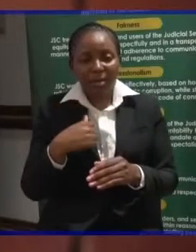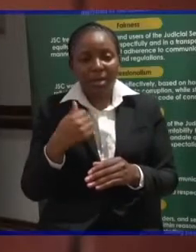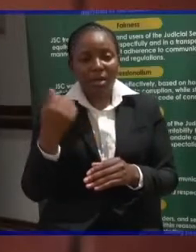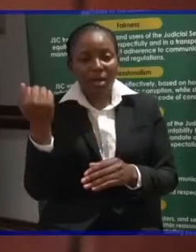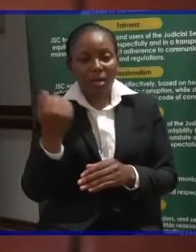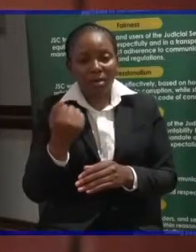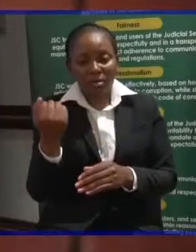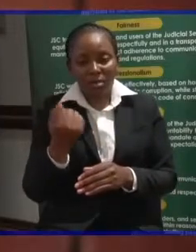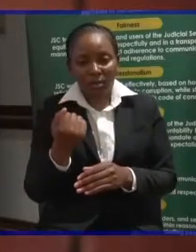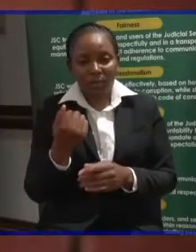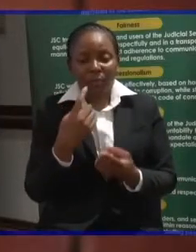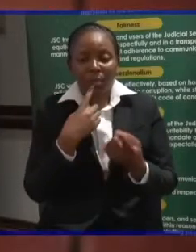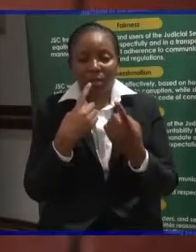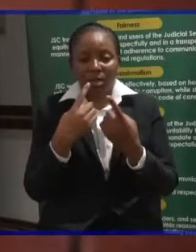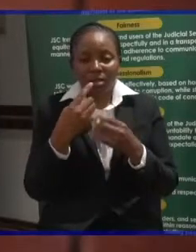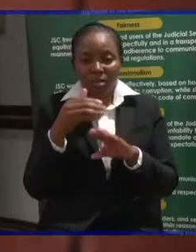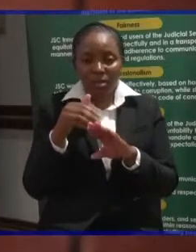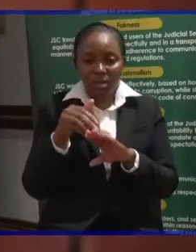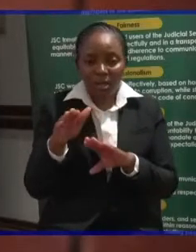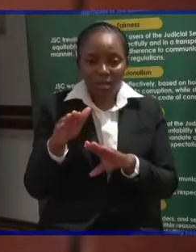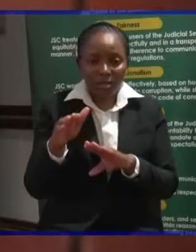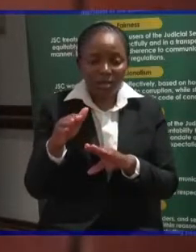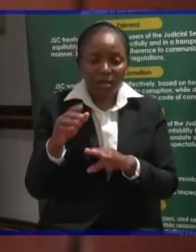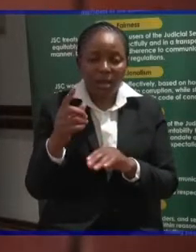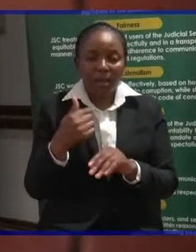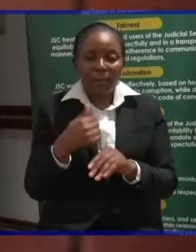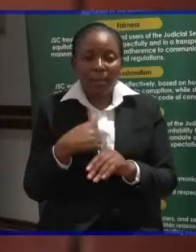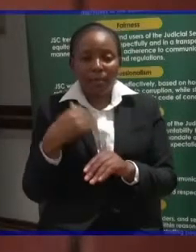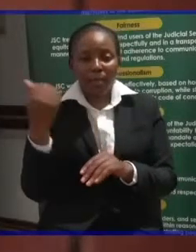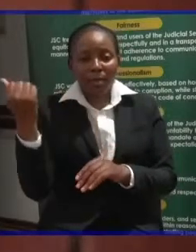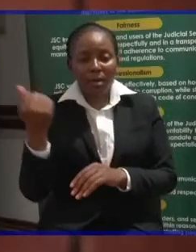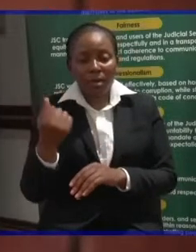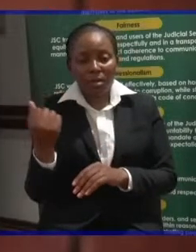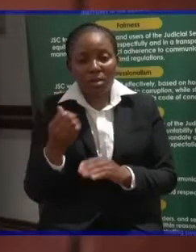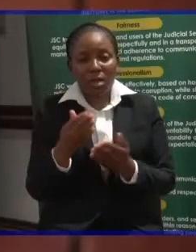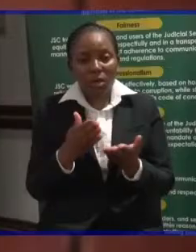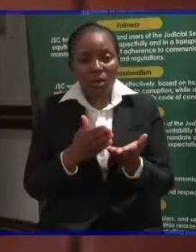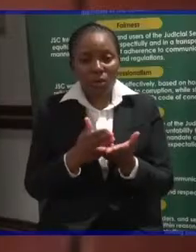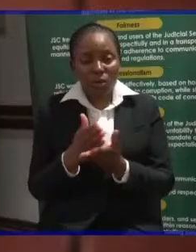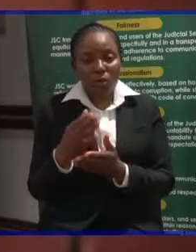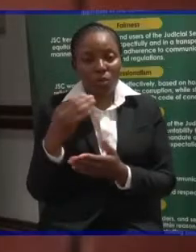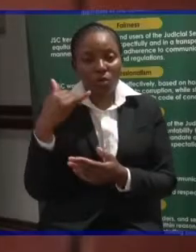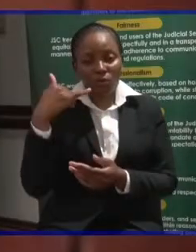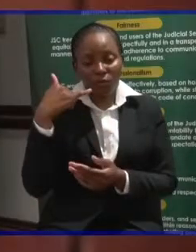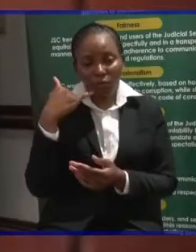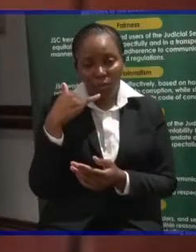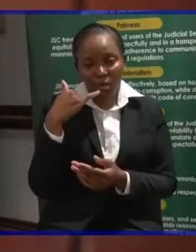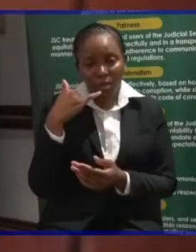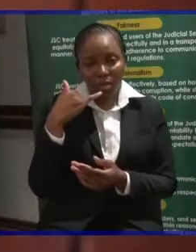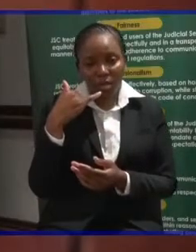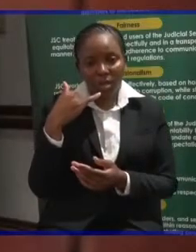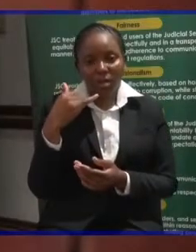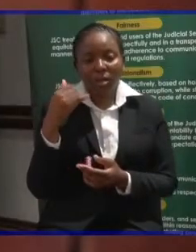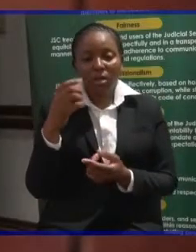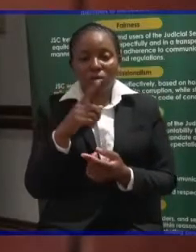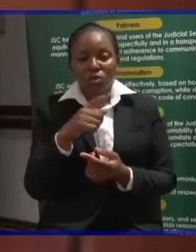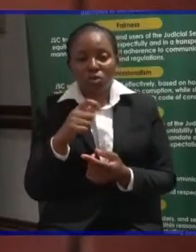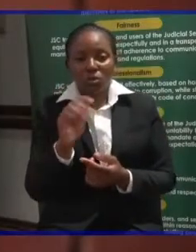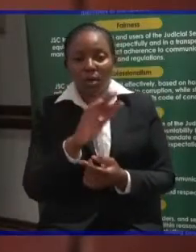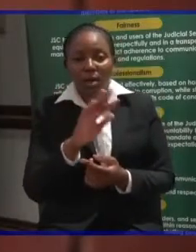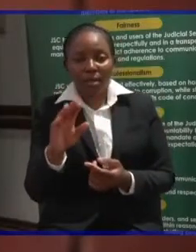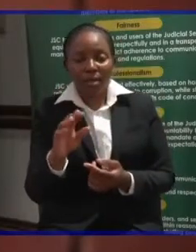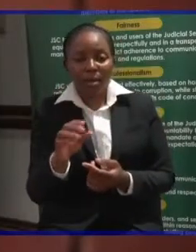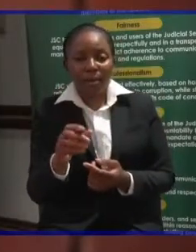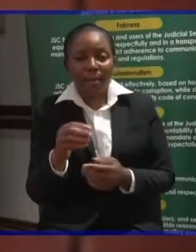and I actually responded through the cell phone to the other